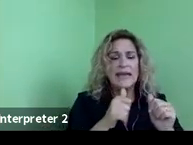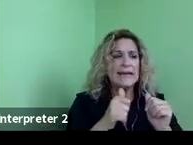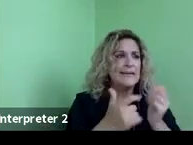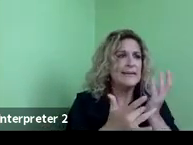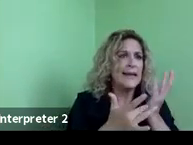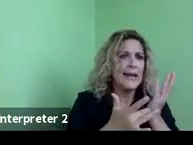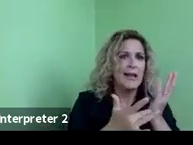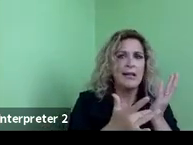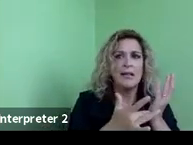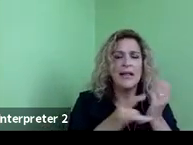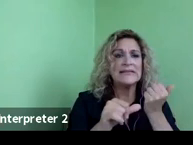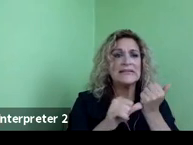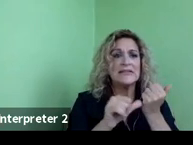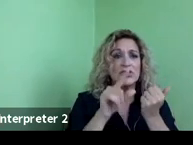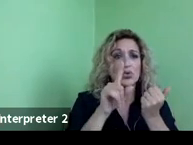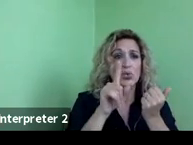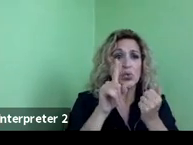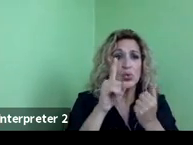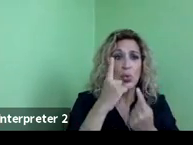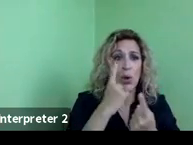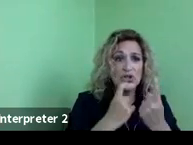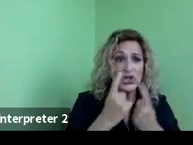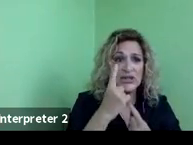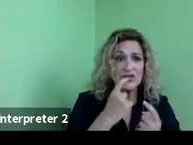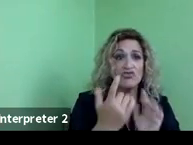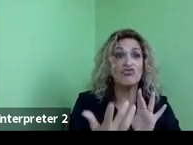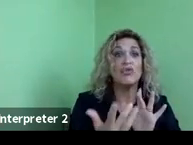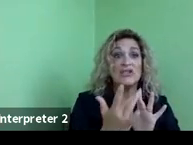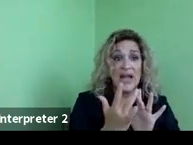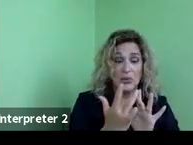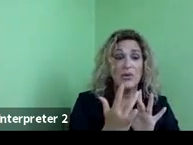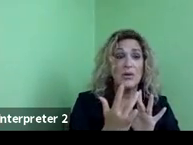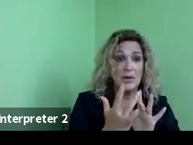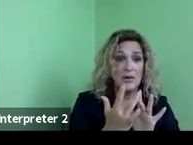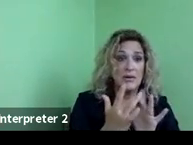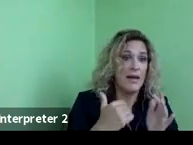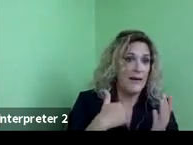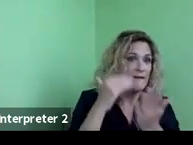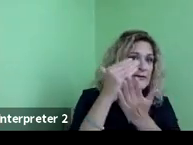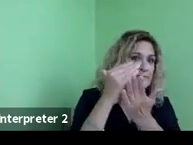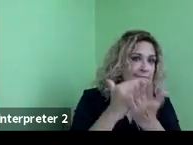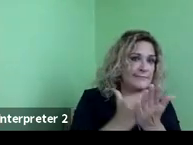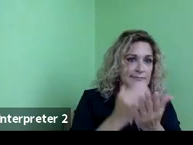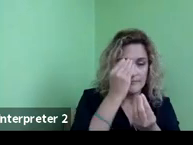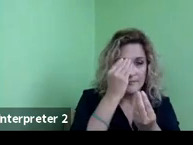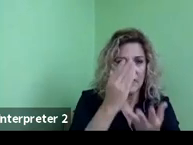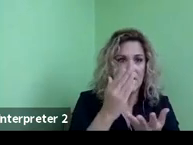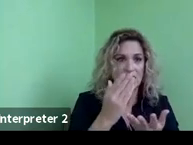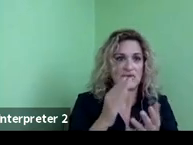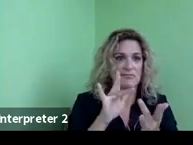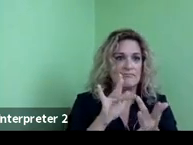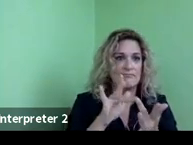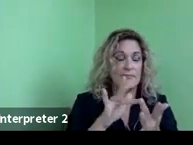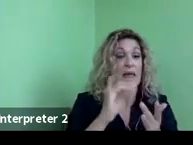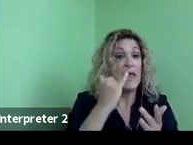questions, reach out to Initiative, reach out to us. If you email me, it might take me just a little bit longer